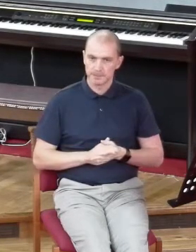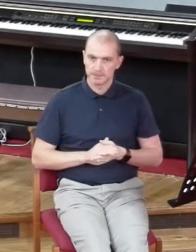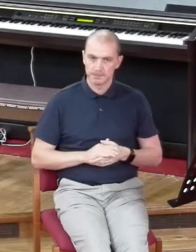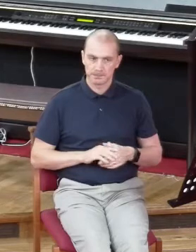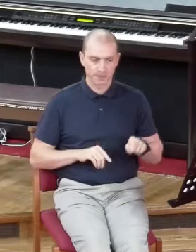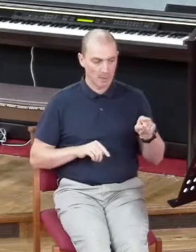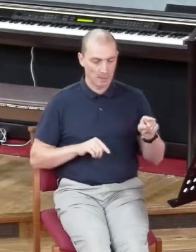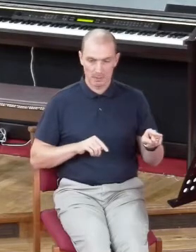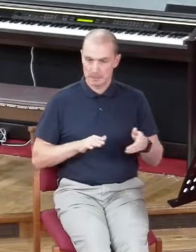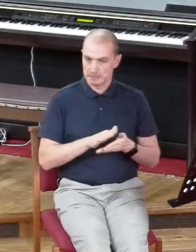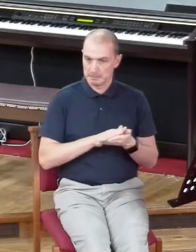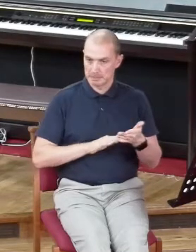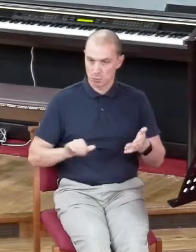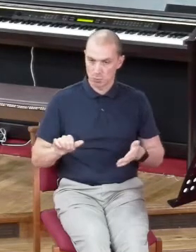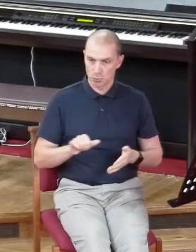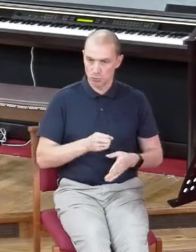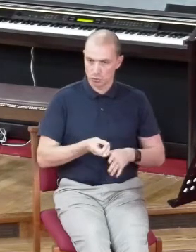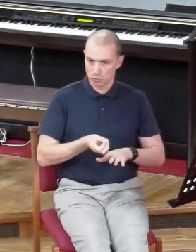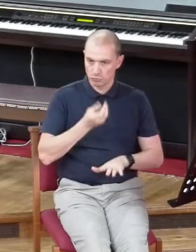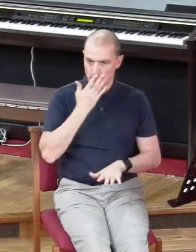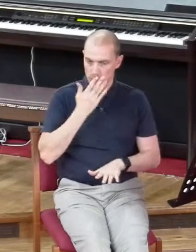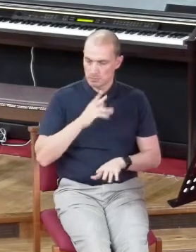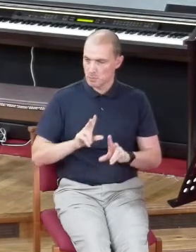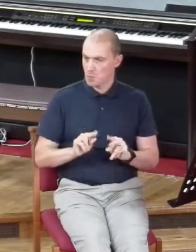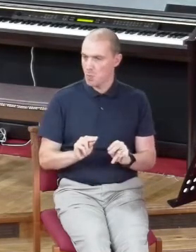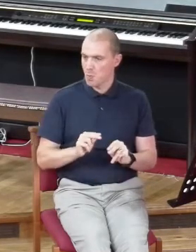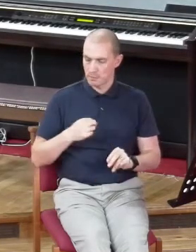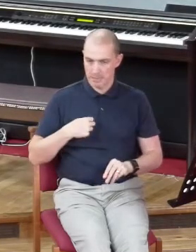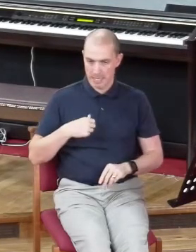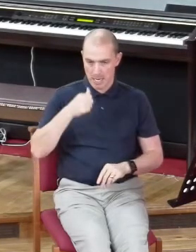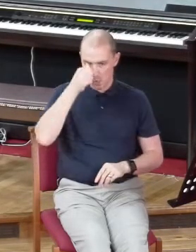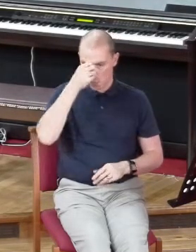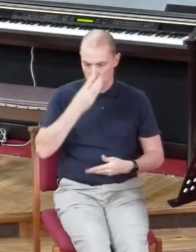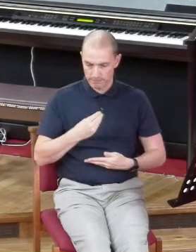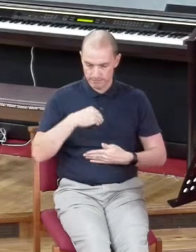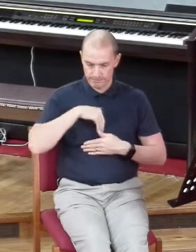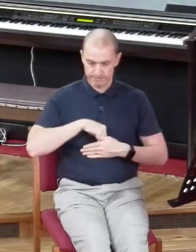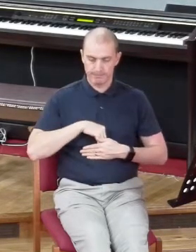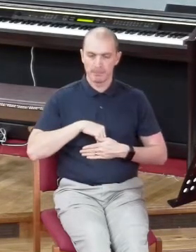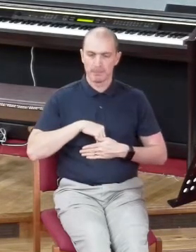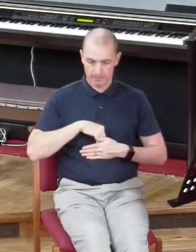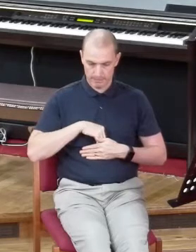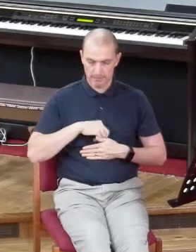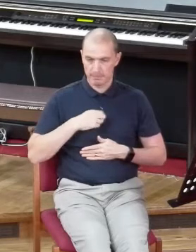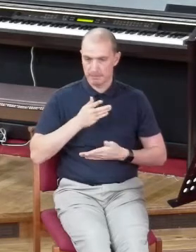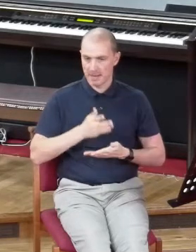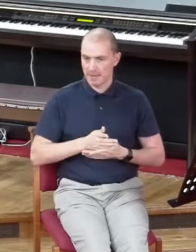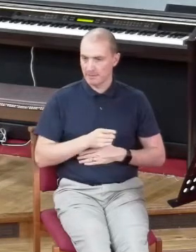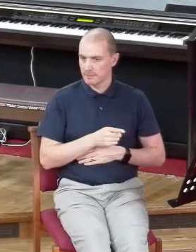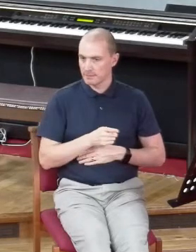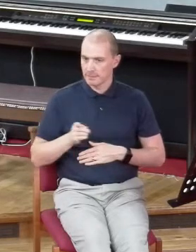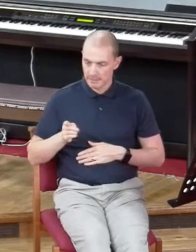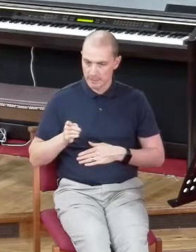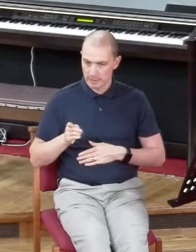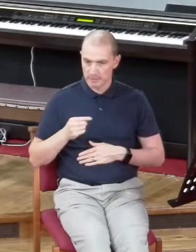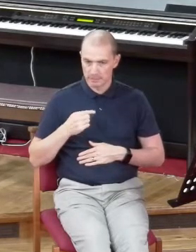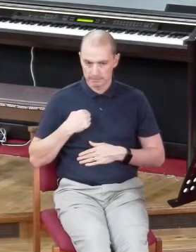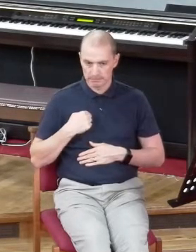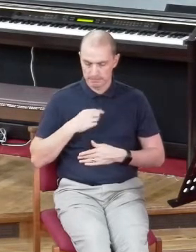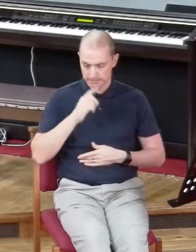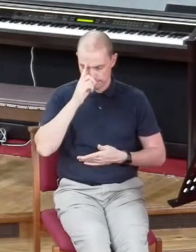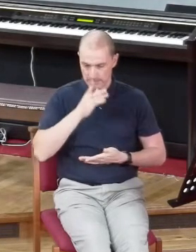cause for shame, because I know whom I have believed, and I'm convinced that he is able to